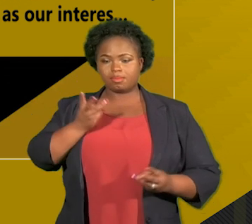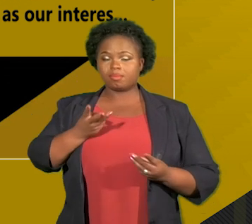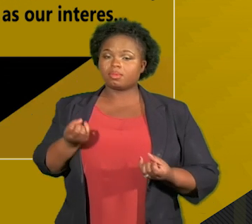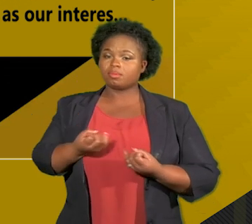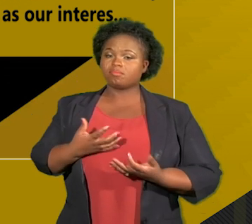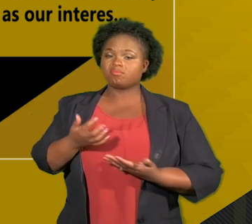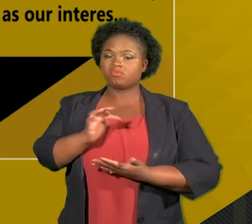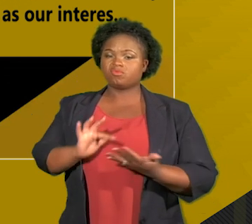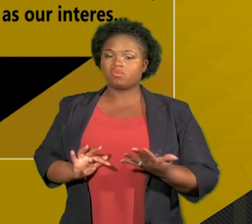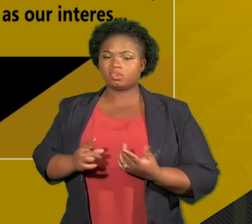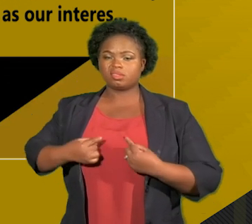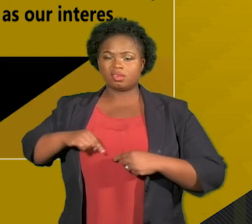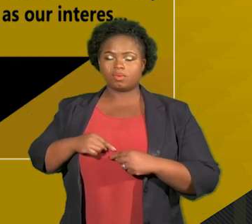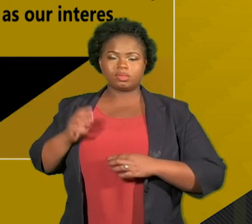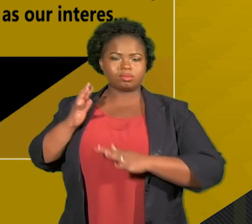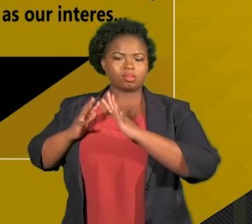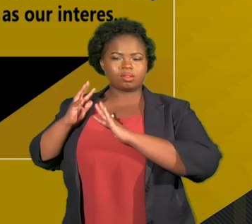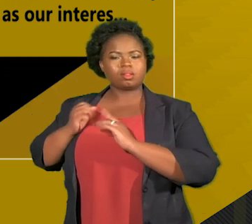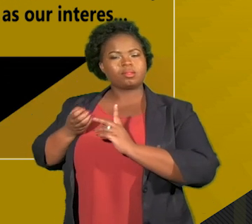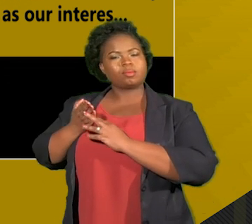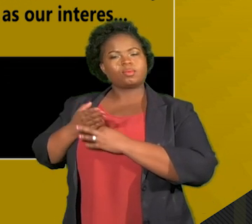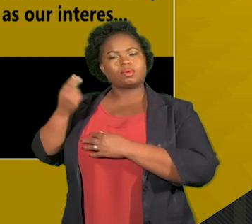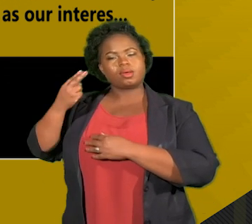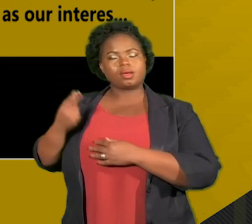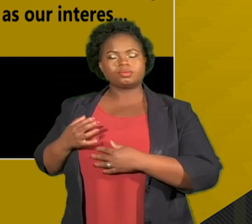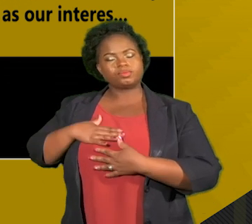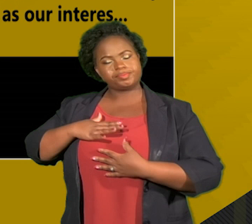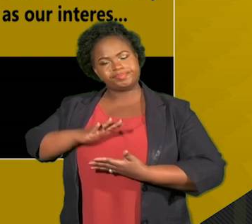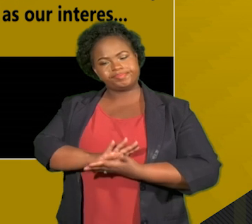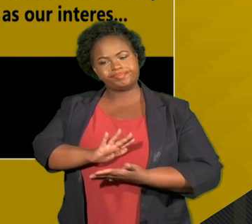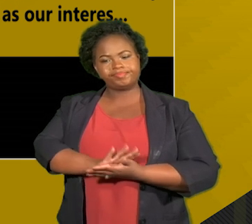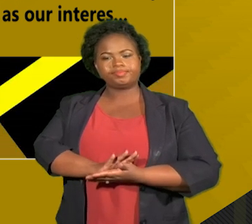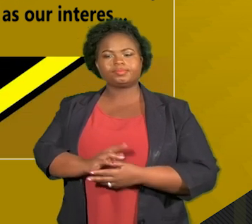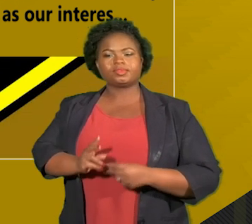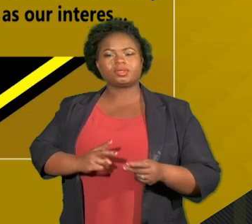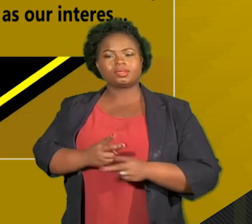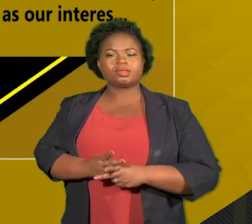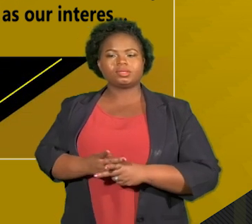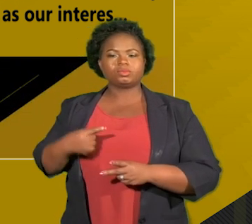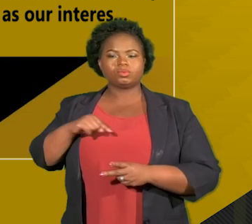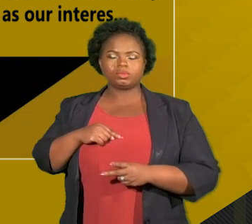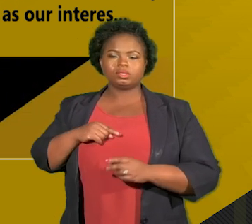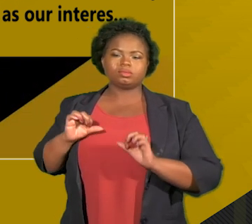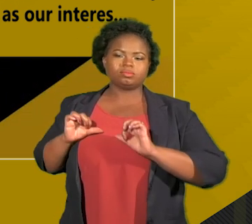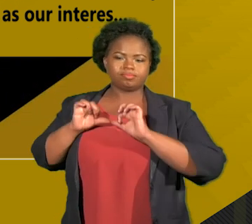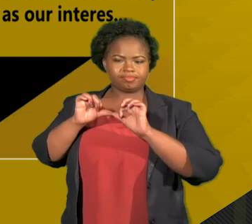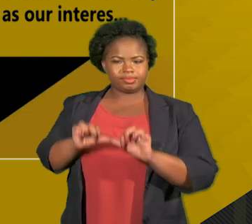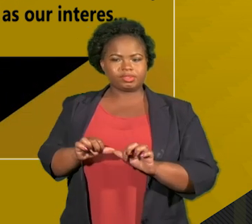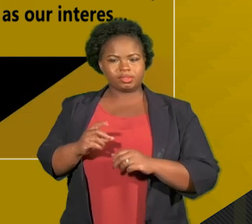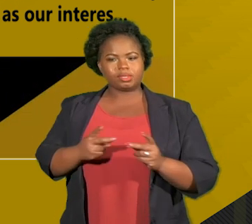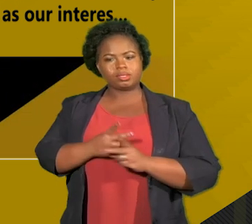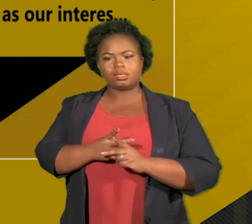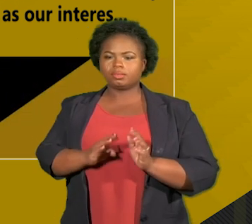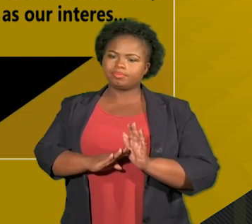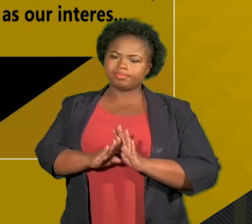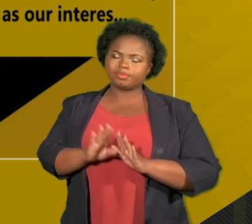Most of our stories and history is told through art. We are grateful and let our roots evaporate as our interest blossoms.